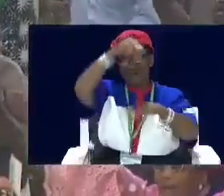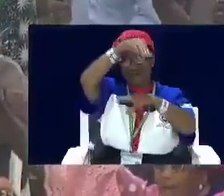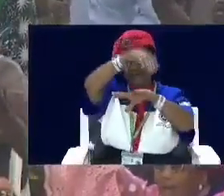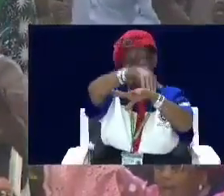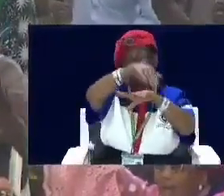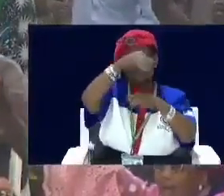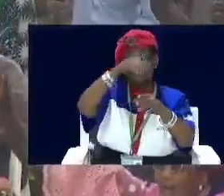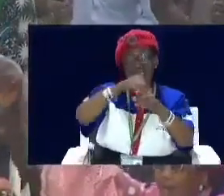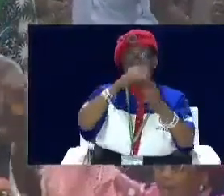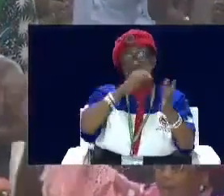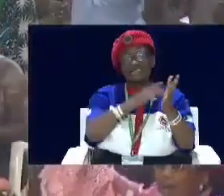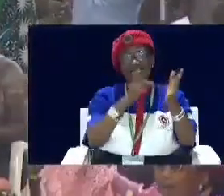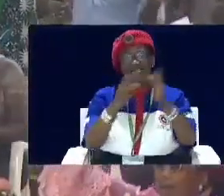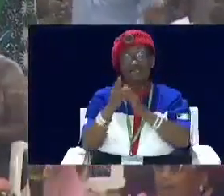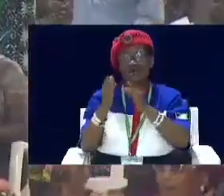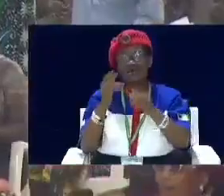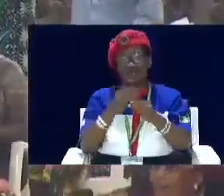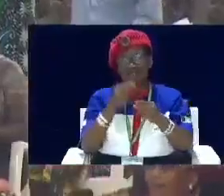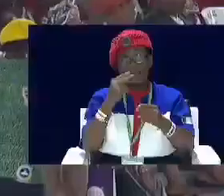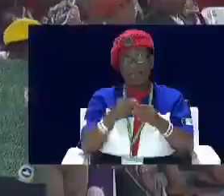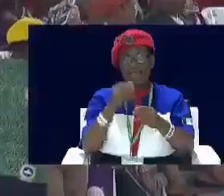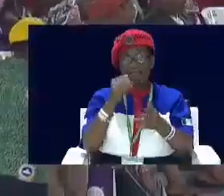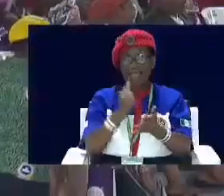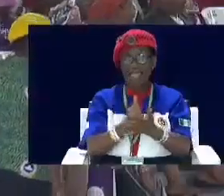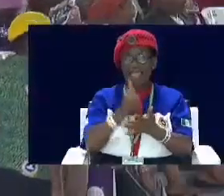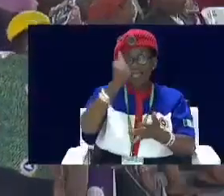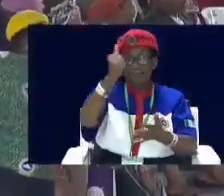Amen. The